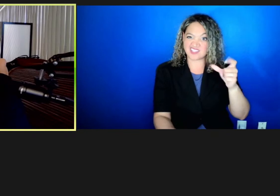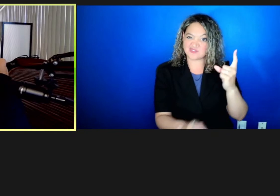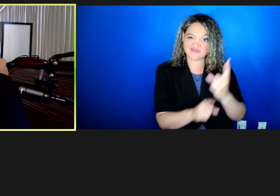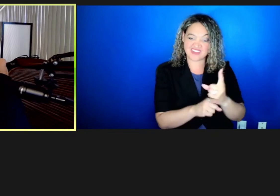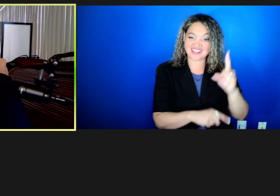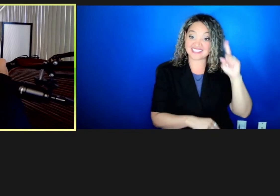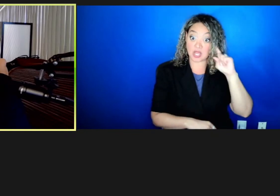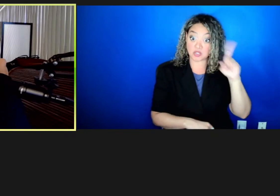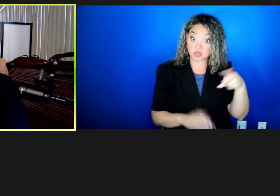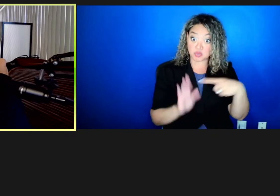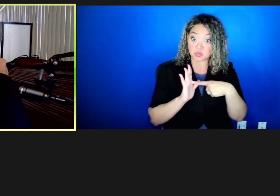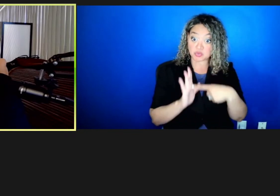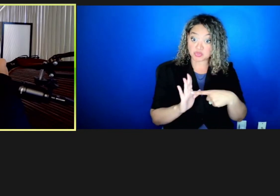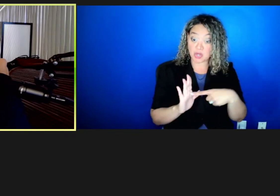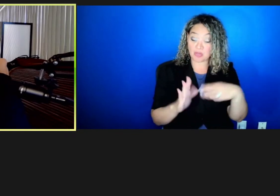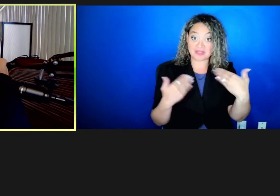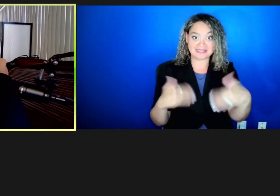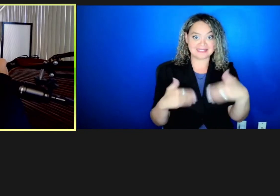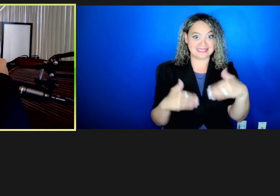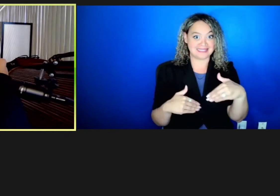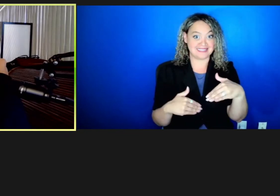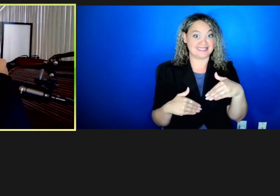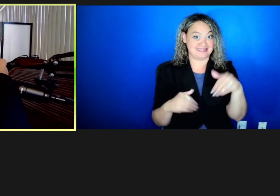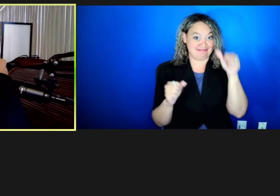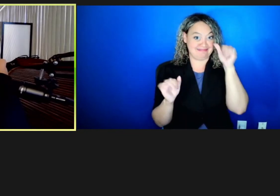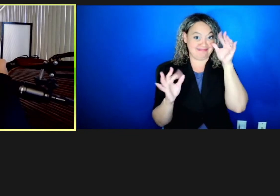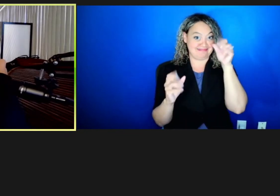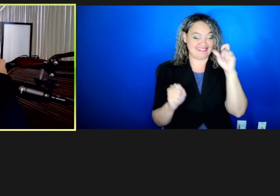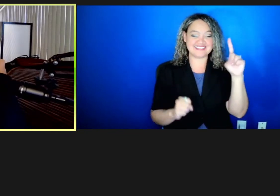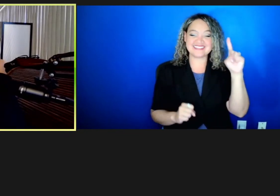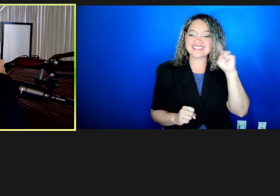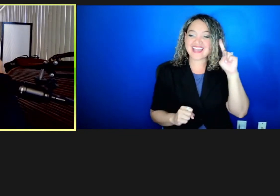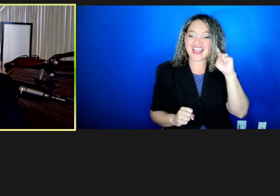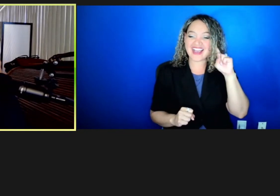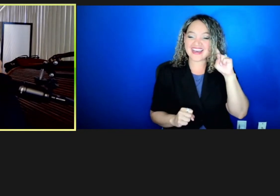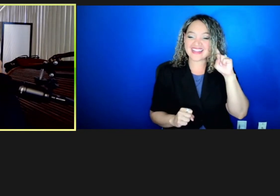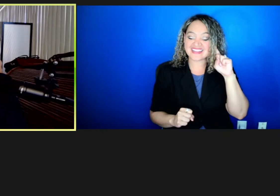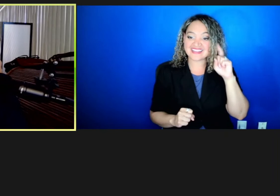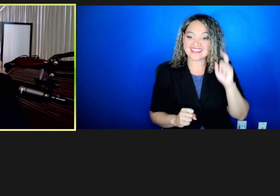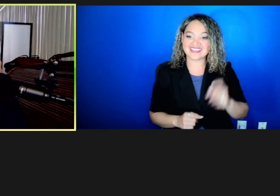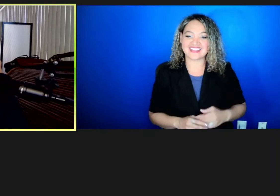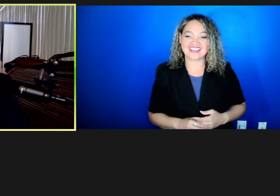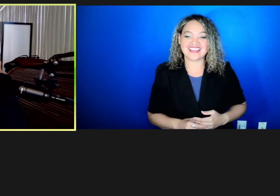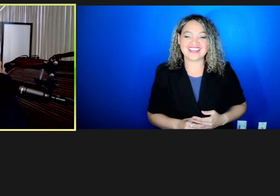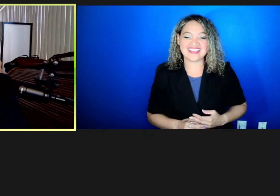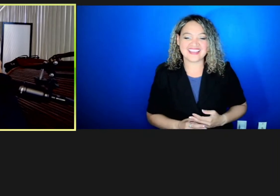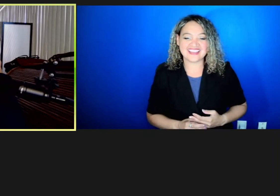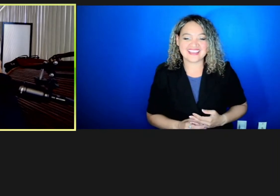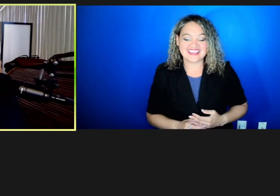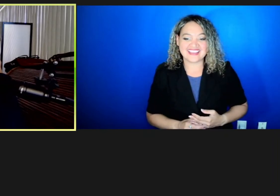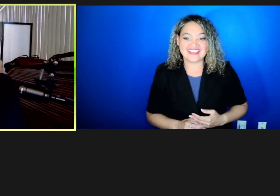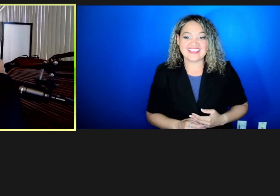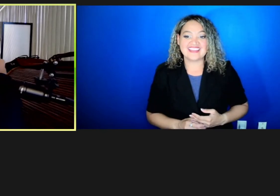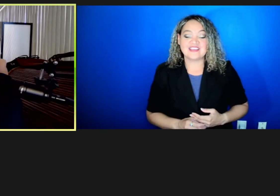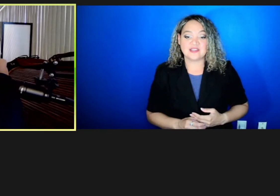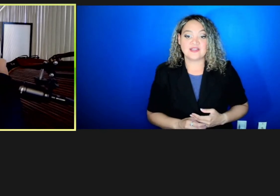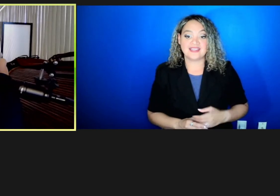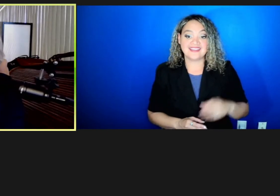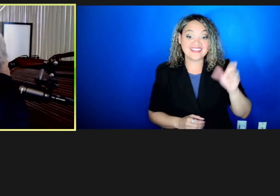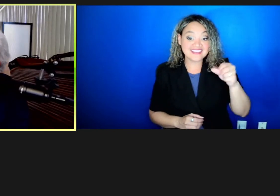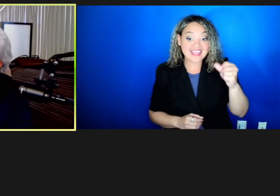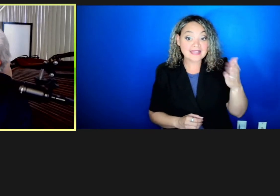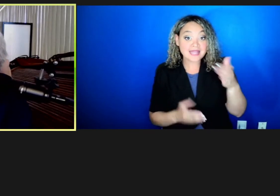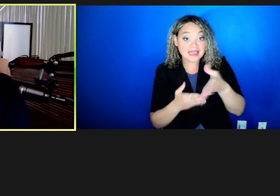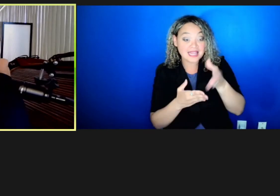You're going to demonstrate. This is quite a sound. Yes. I am going to. So this is. Do you want me to go on, or? Well, yeah. Let's